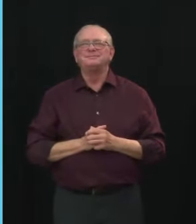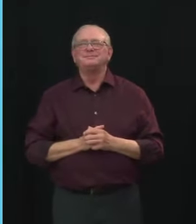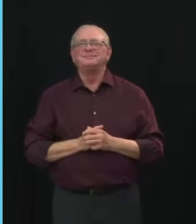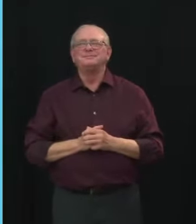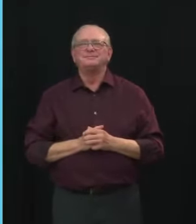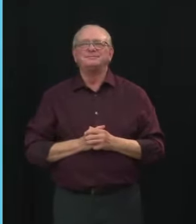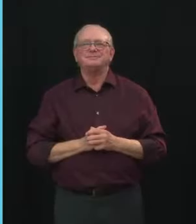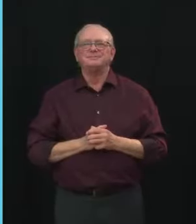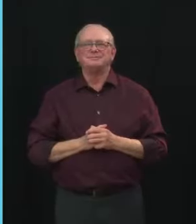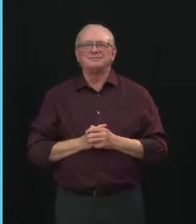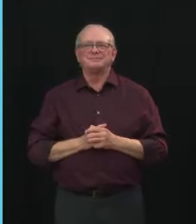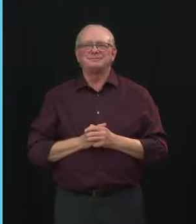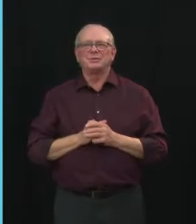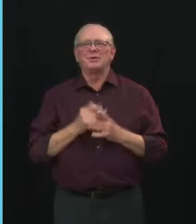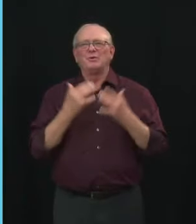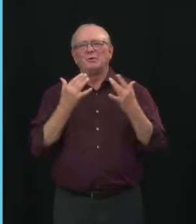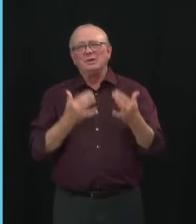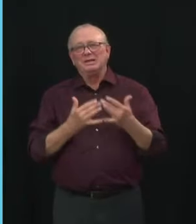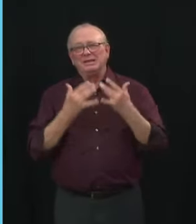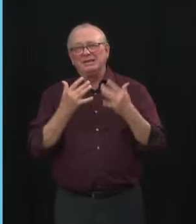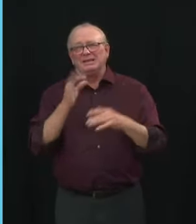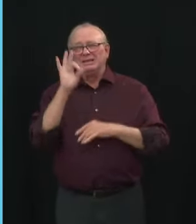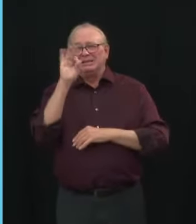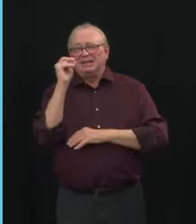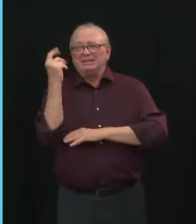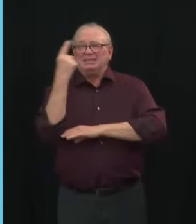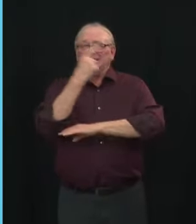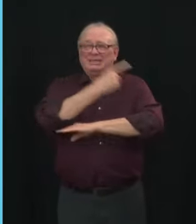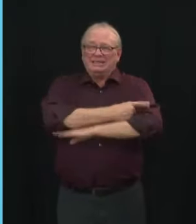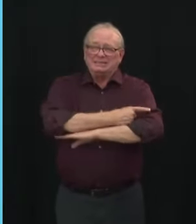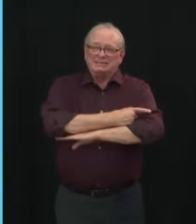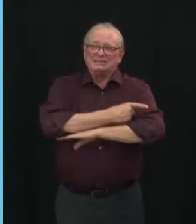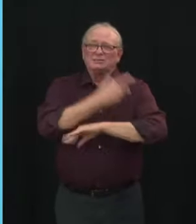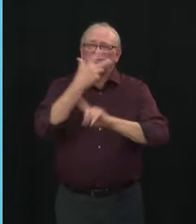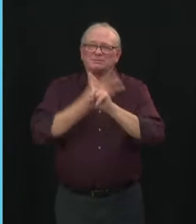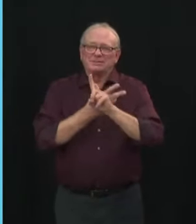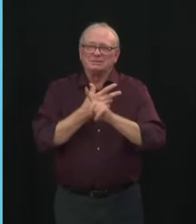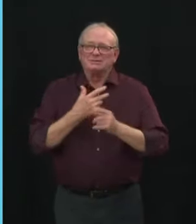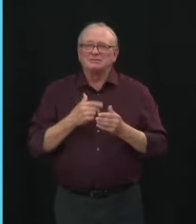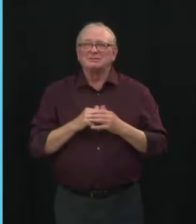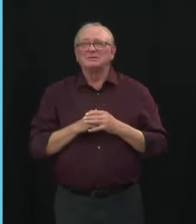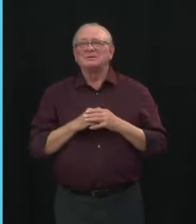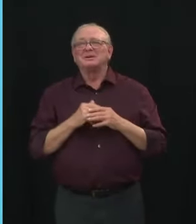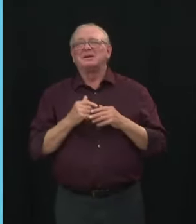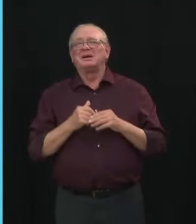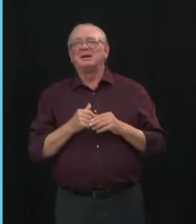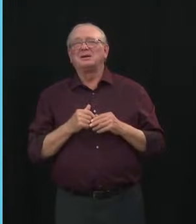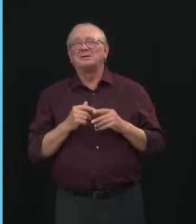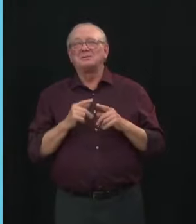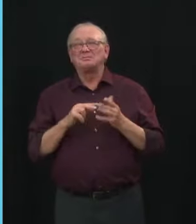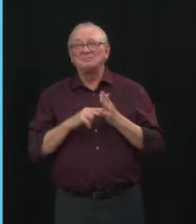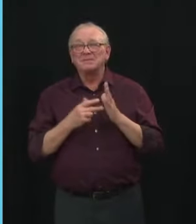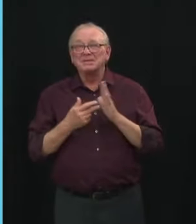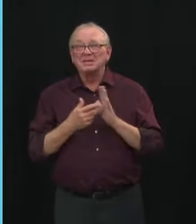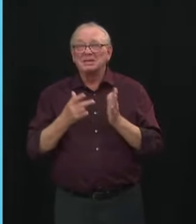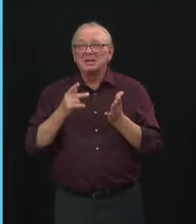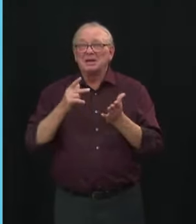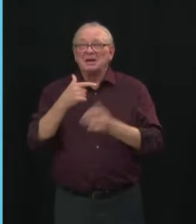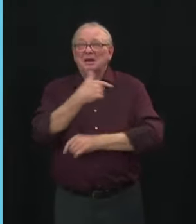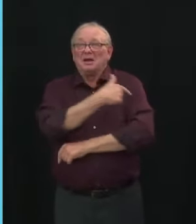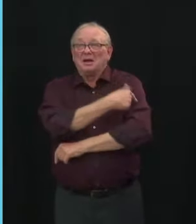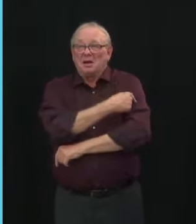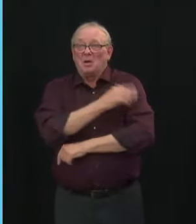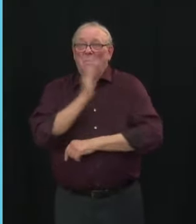3 months or 90 days, is there a risk of these shots expiring, and when will we see